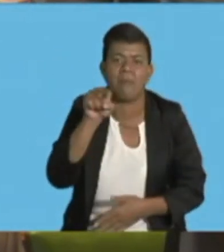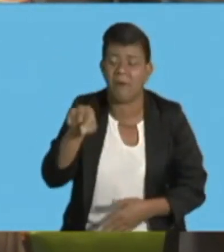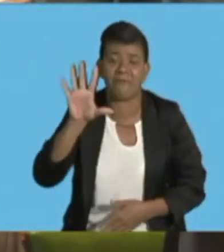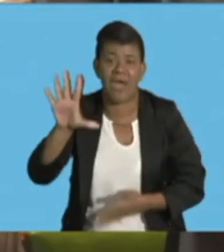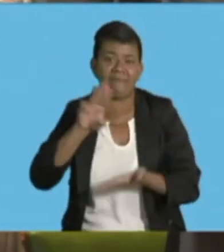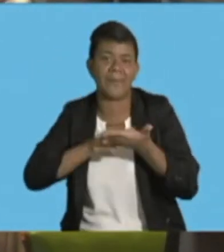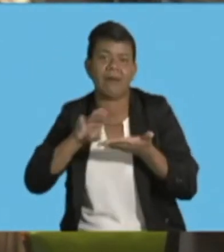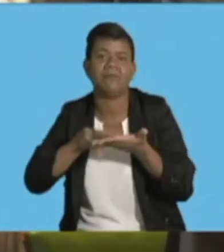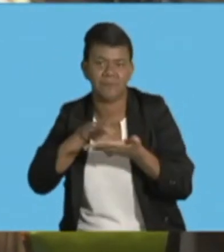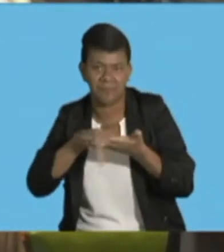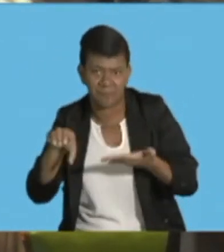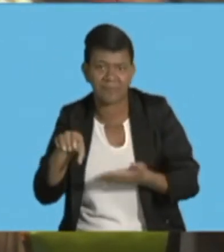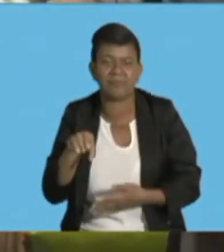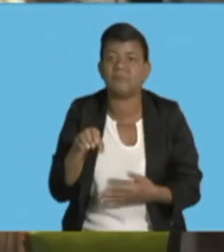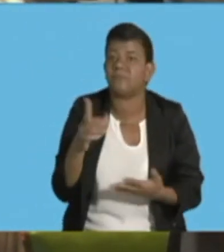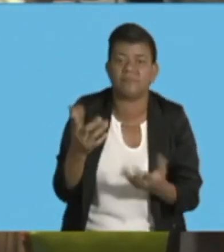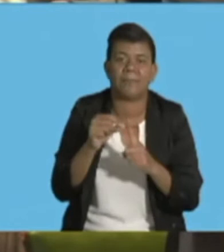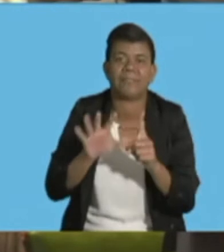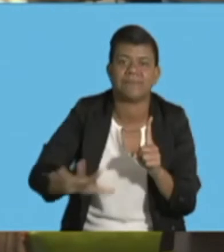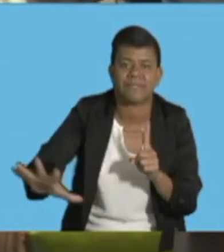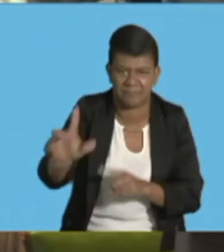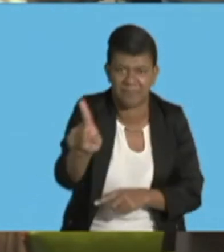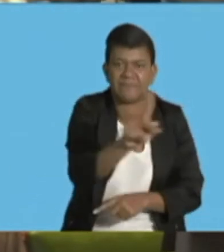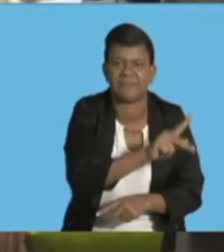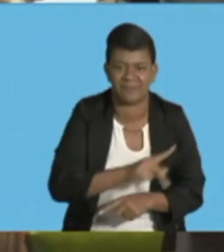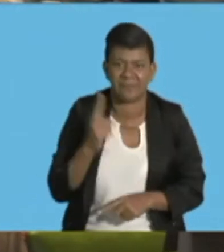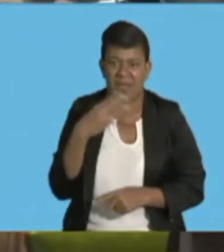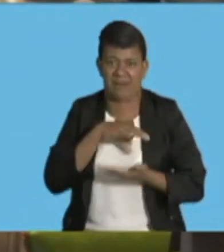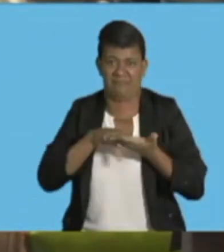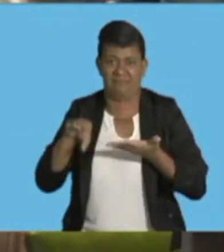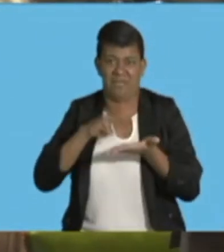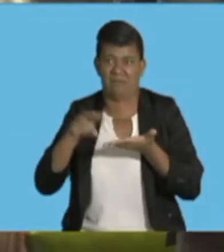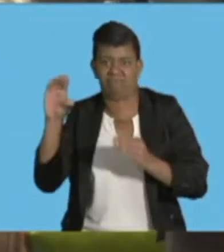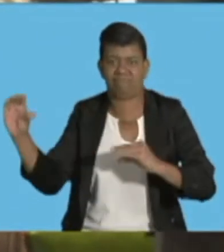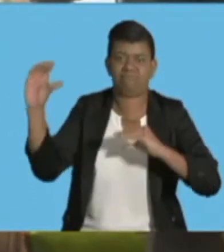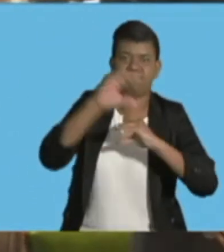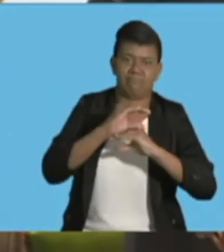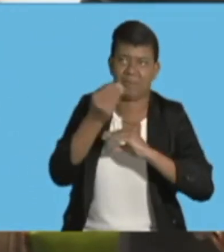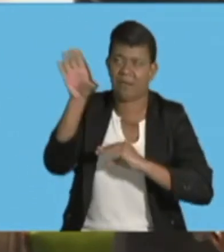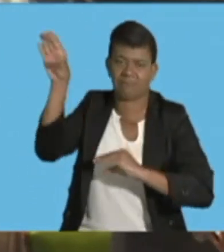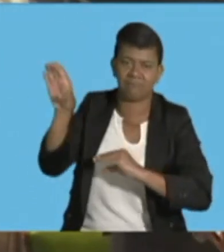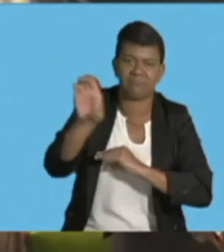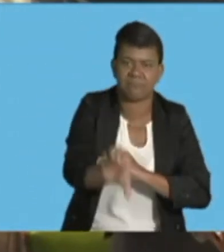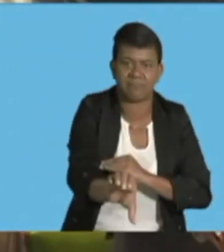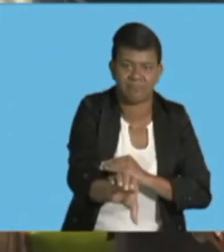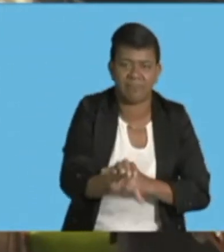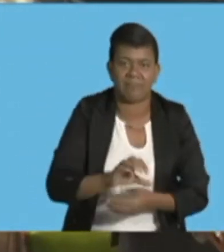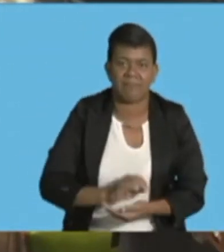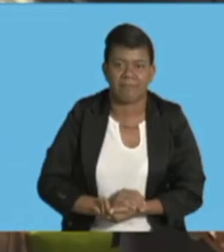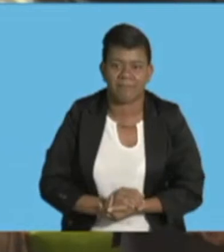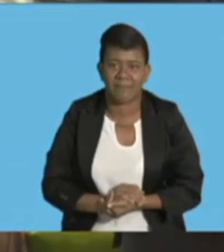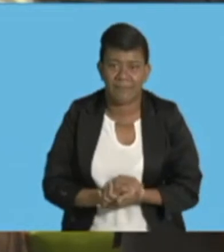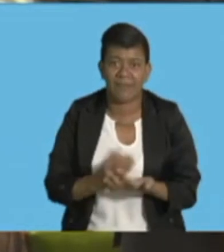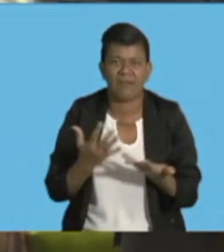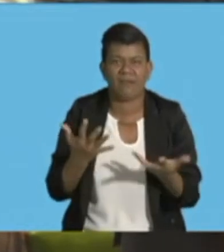countries, and of which $500 million, in addition to that, will be by way of grant. We also, Mr. Speaker, sir,